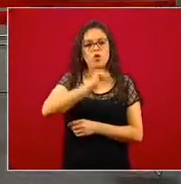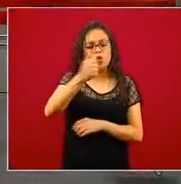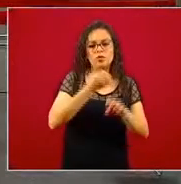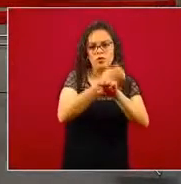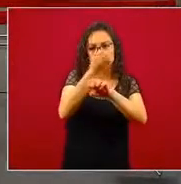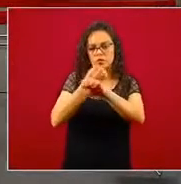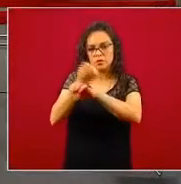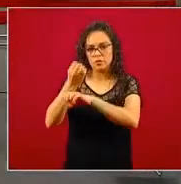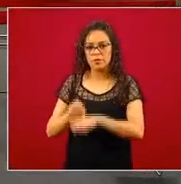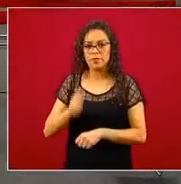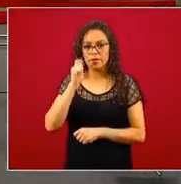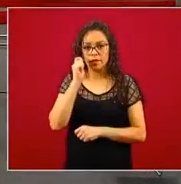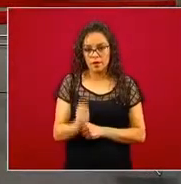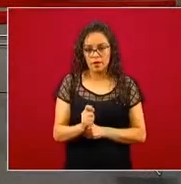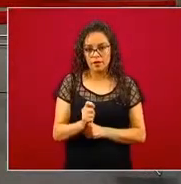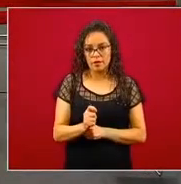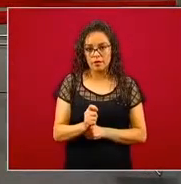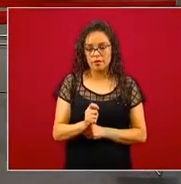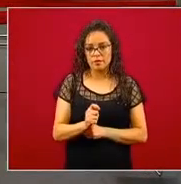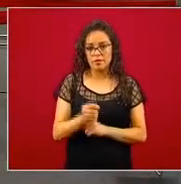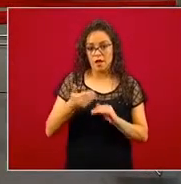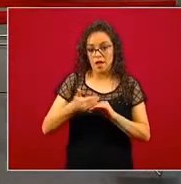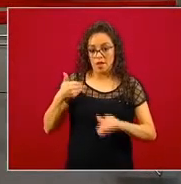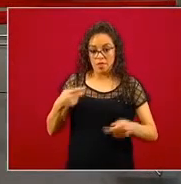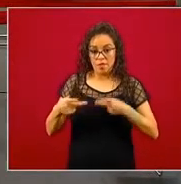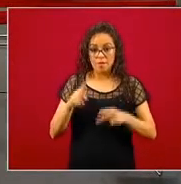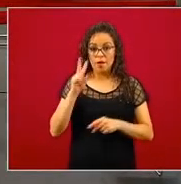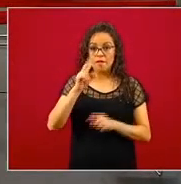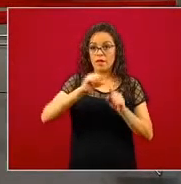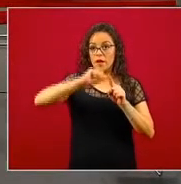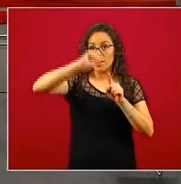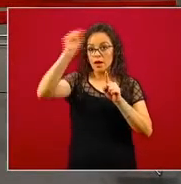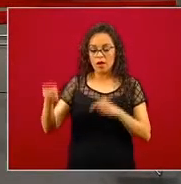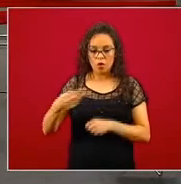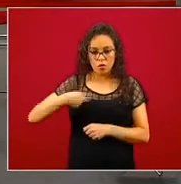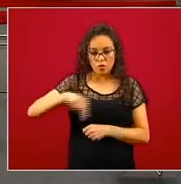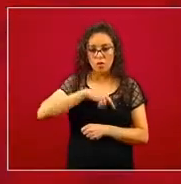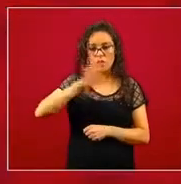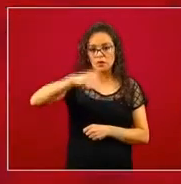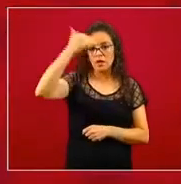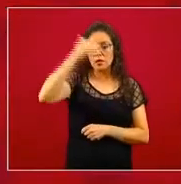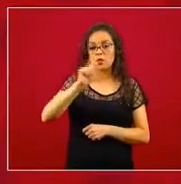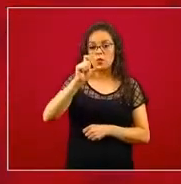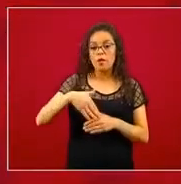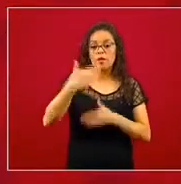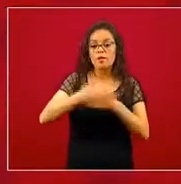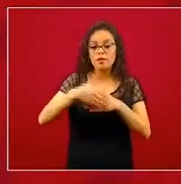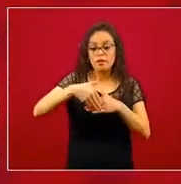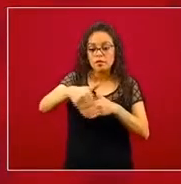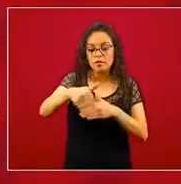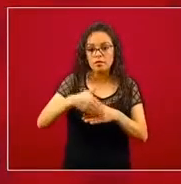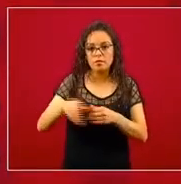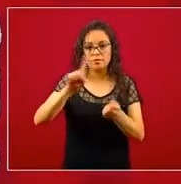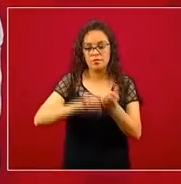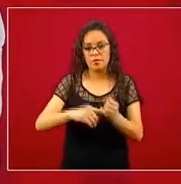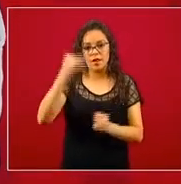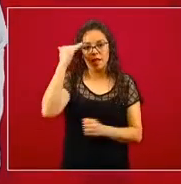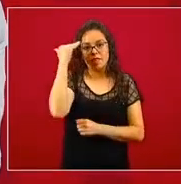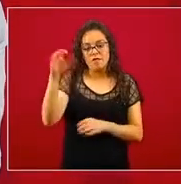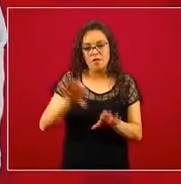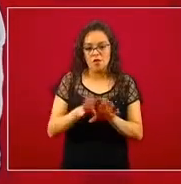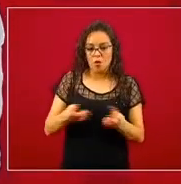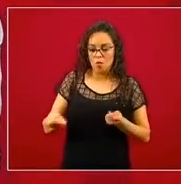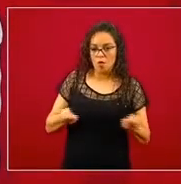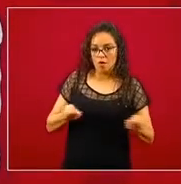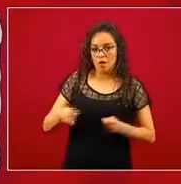important week for Guerrero in general, because according to the projection, it is going to be the week where we have projected the